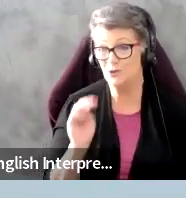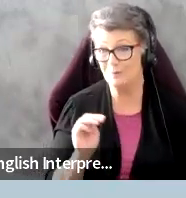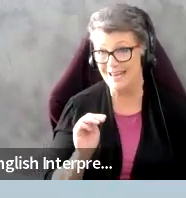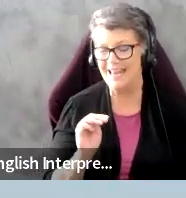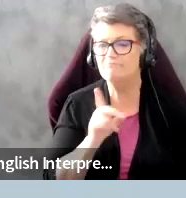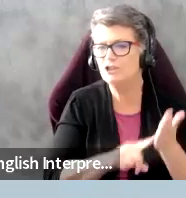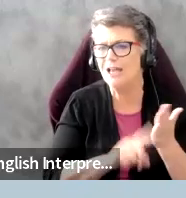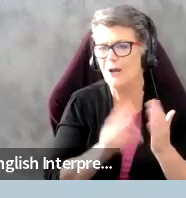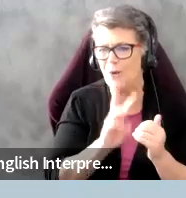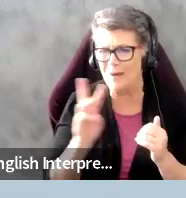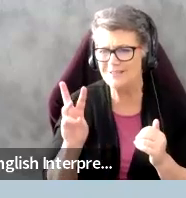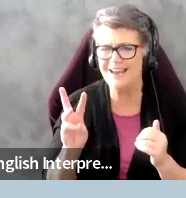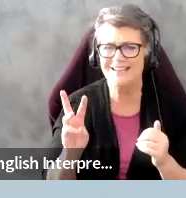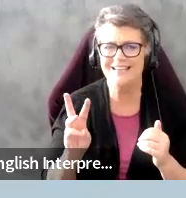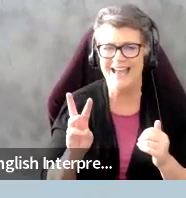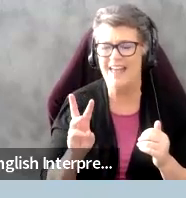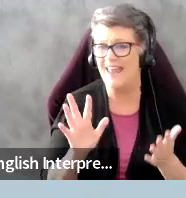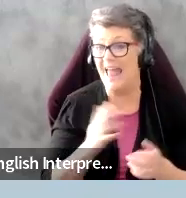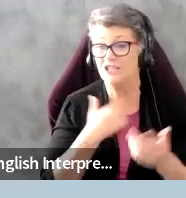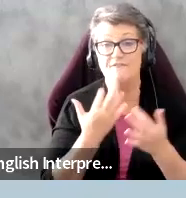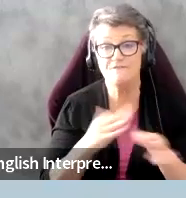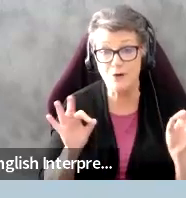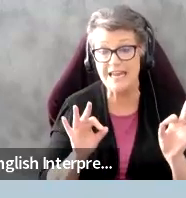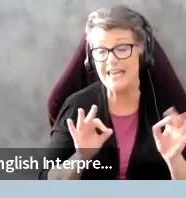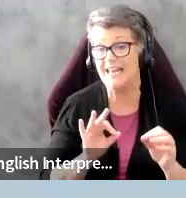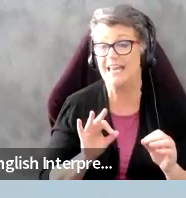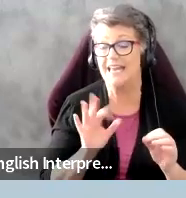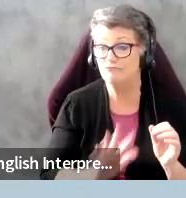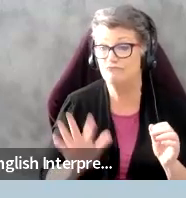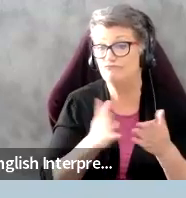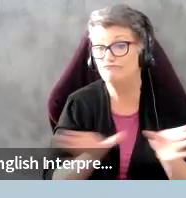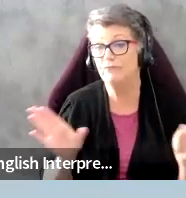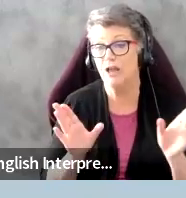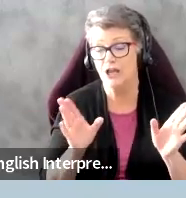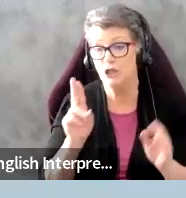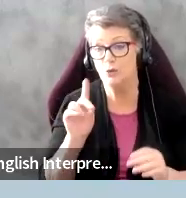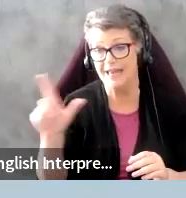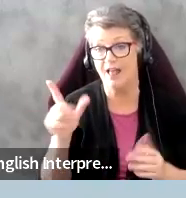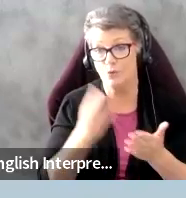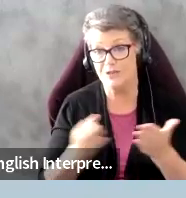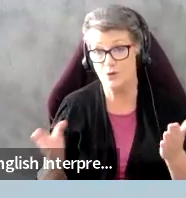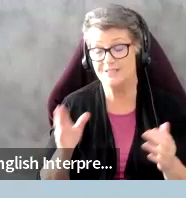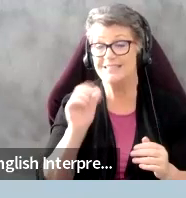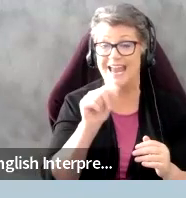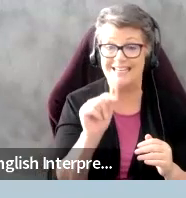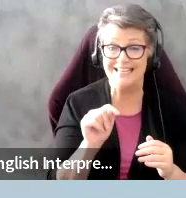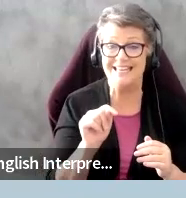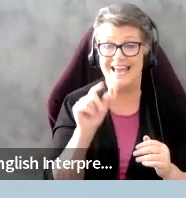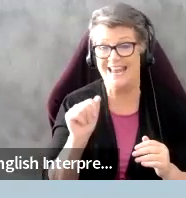check out our website that's filled with free universal resources for UDL, AT, and